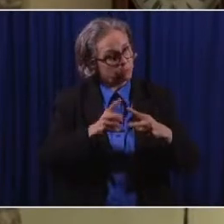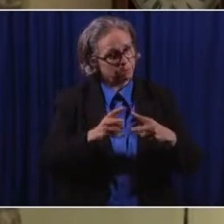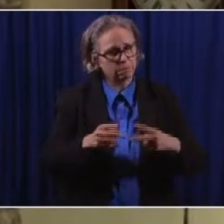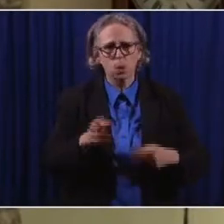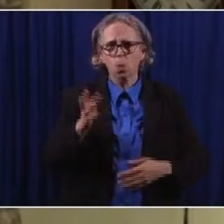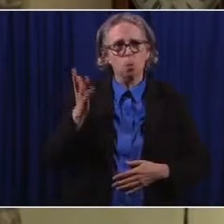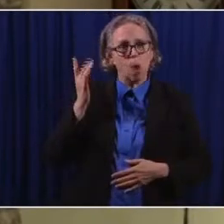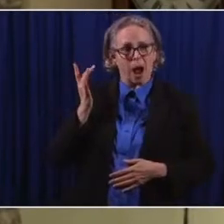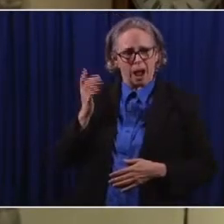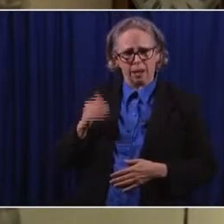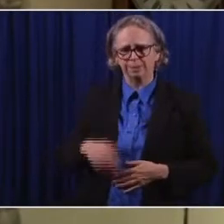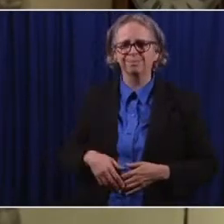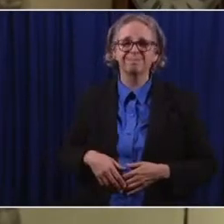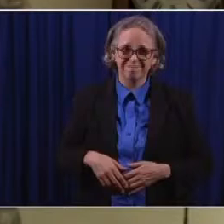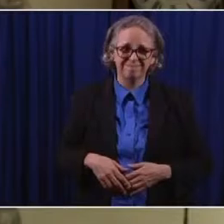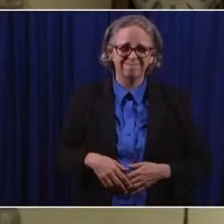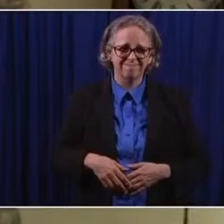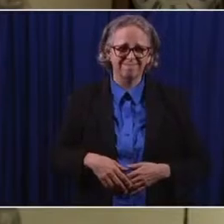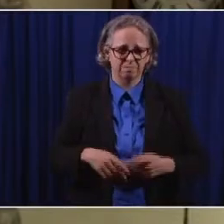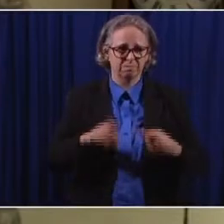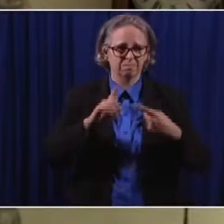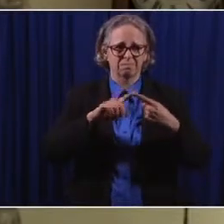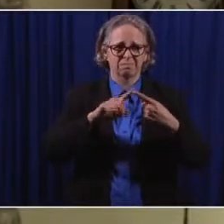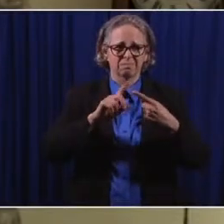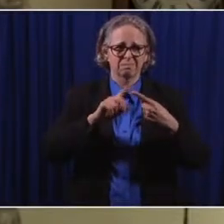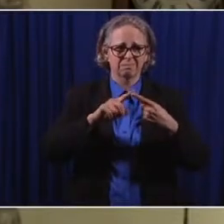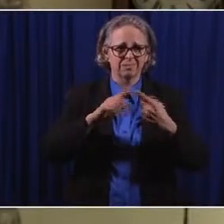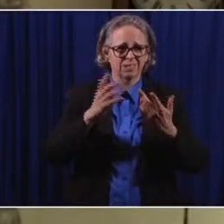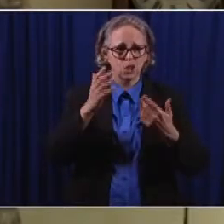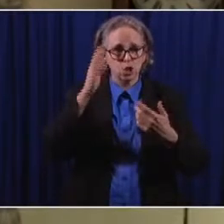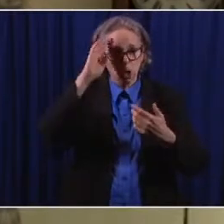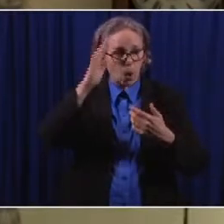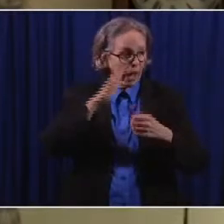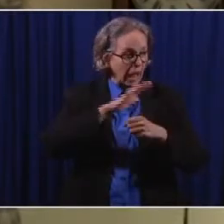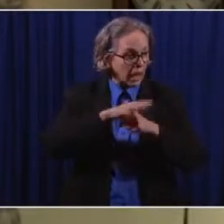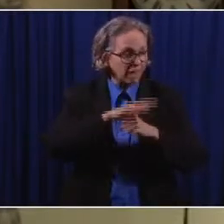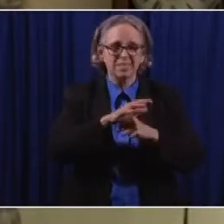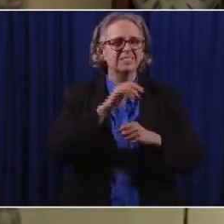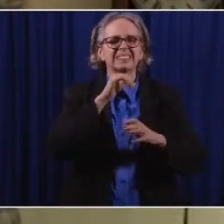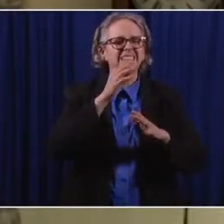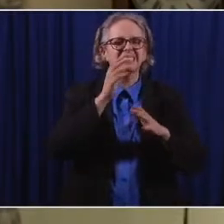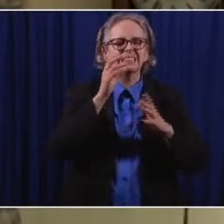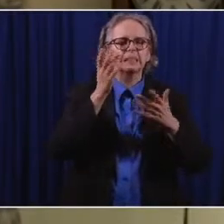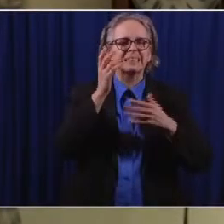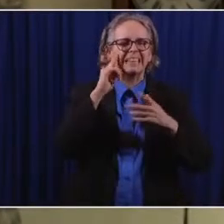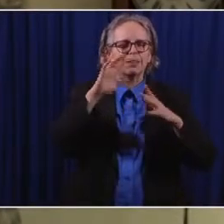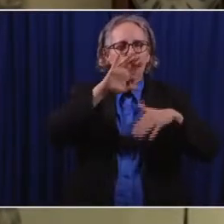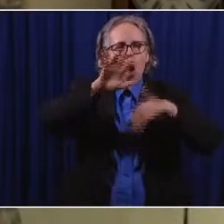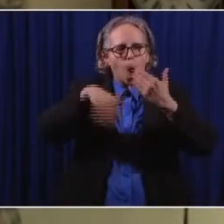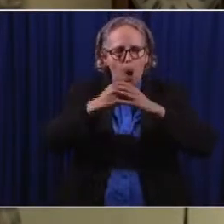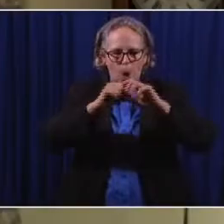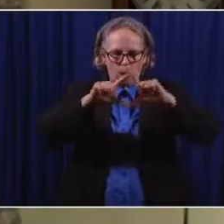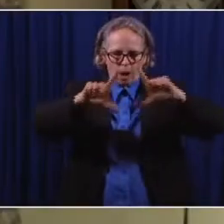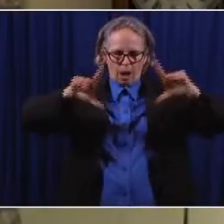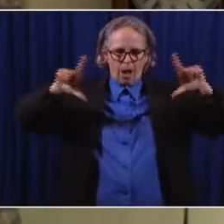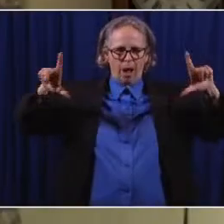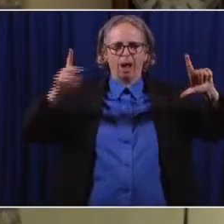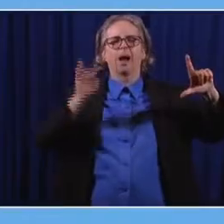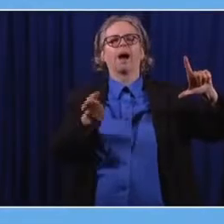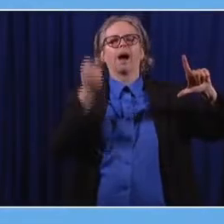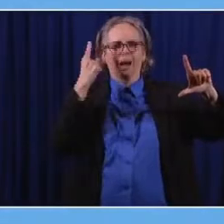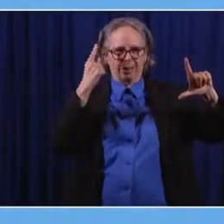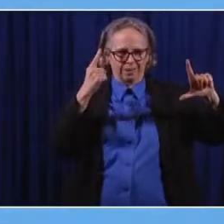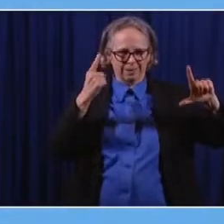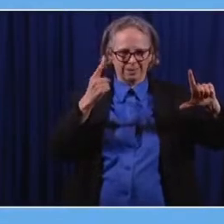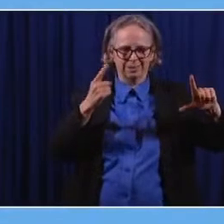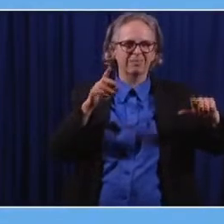set of statistics. It's like a baseball player. You know what they batting average, but if you don't know runs batted in, et cetera, then